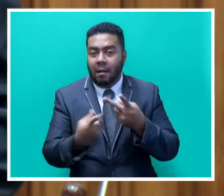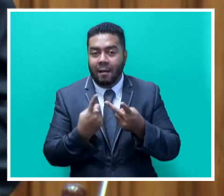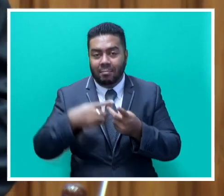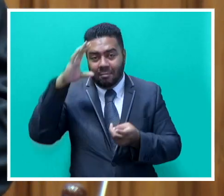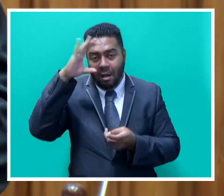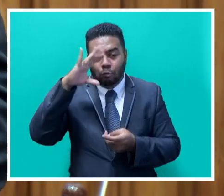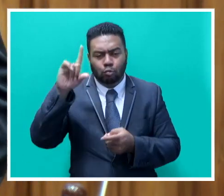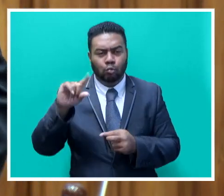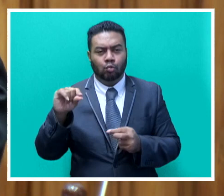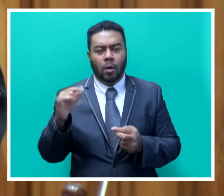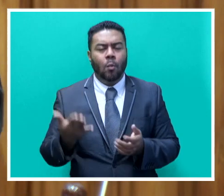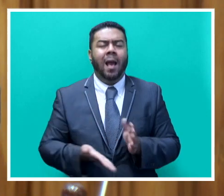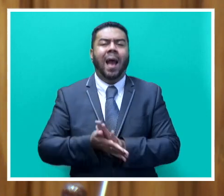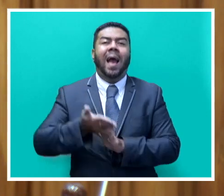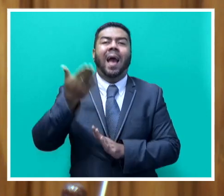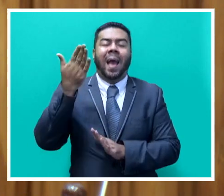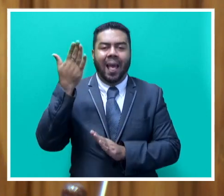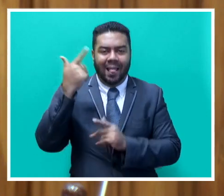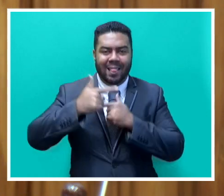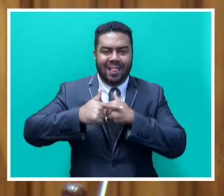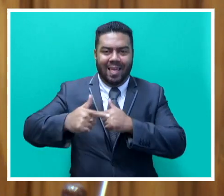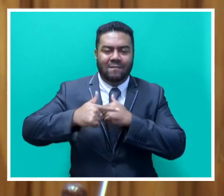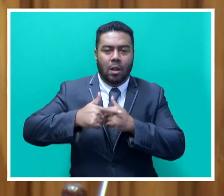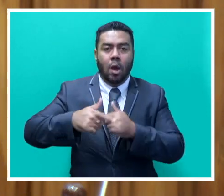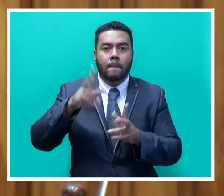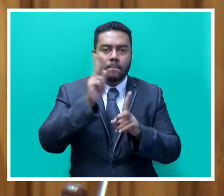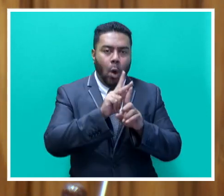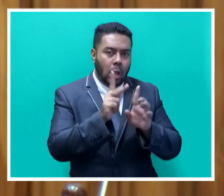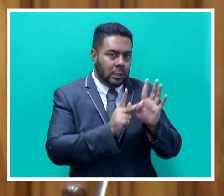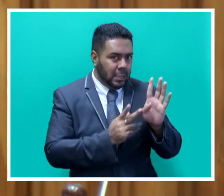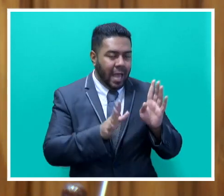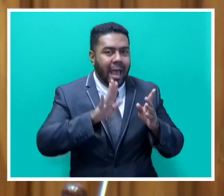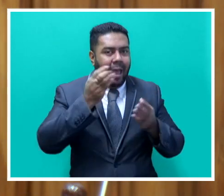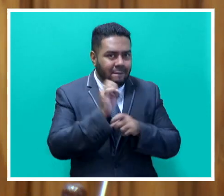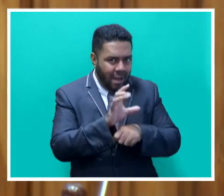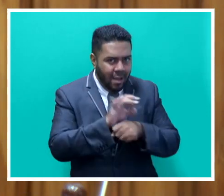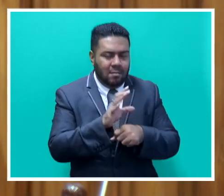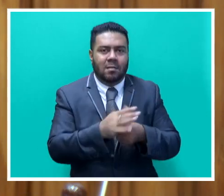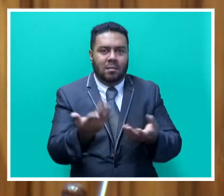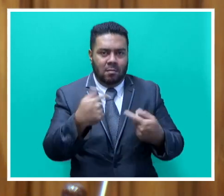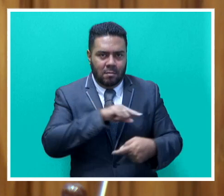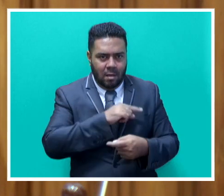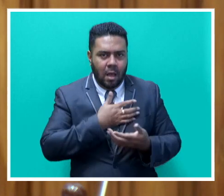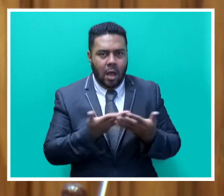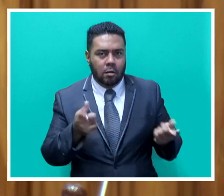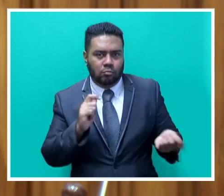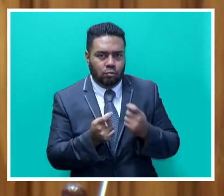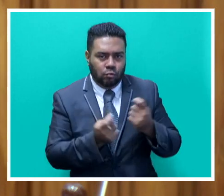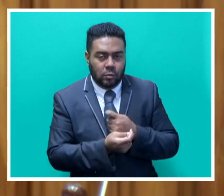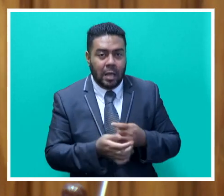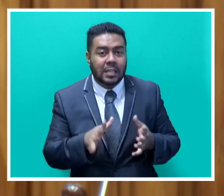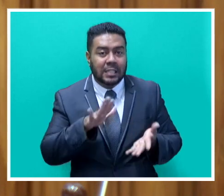continue to provide the high-level policy advice. In response to changes in the outbreak and the ongoing community transmission in the Central and Western